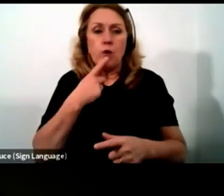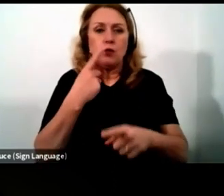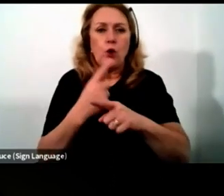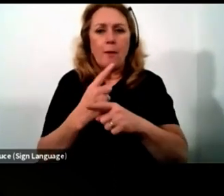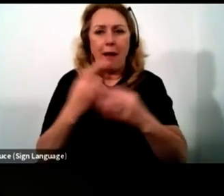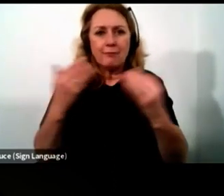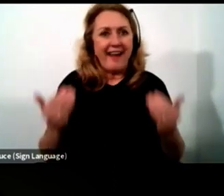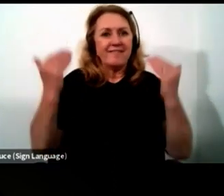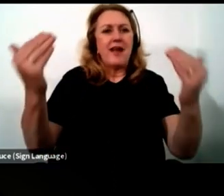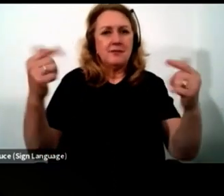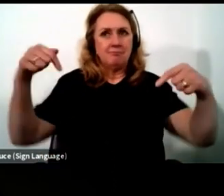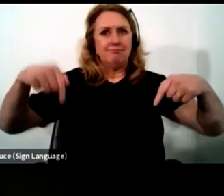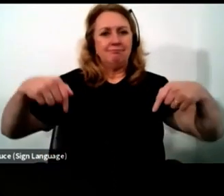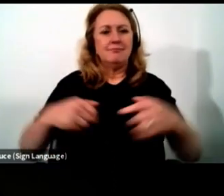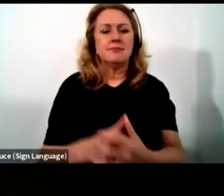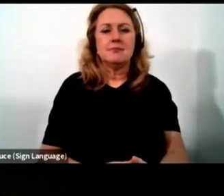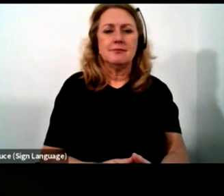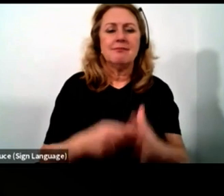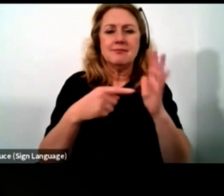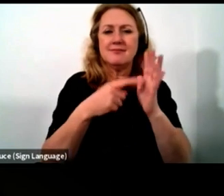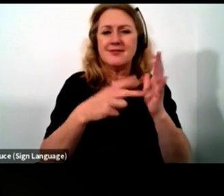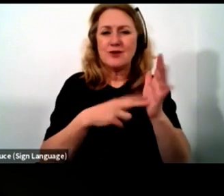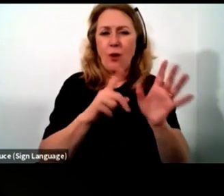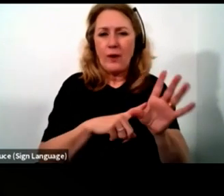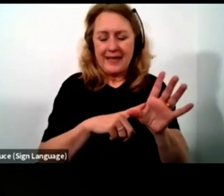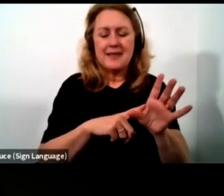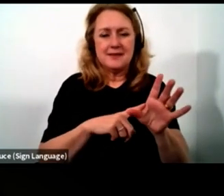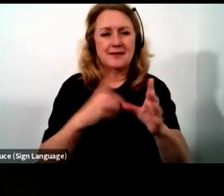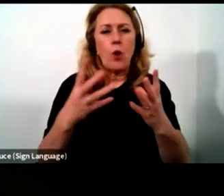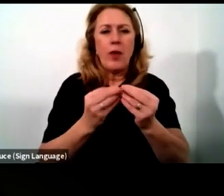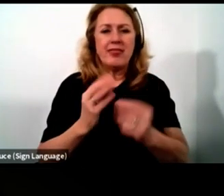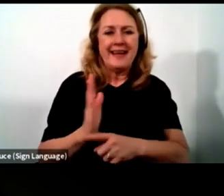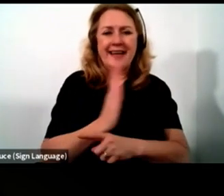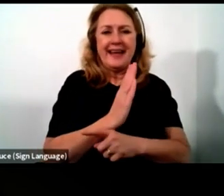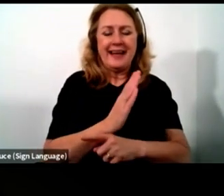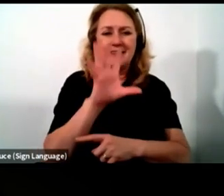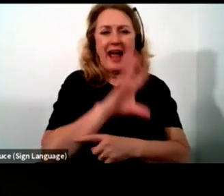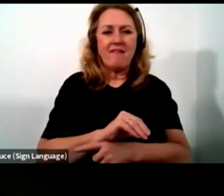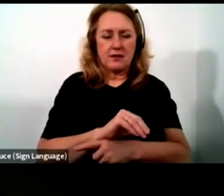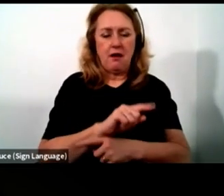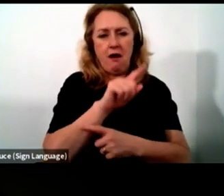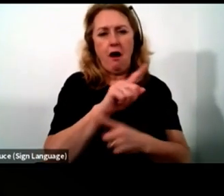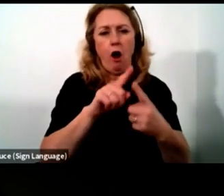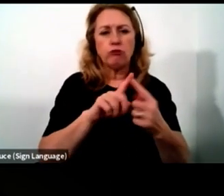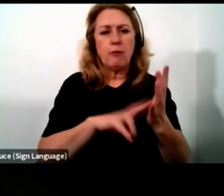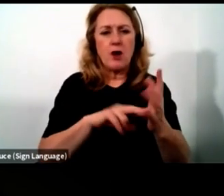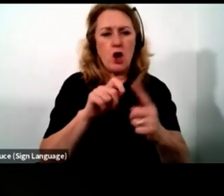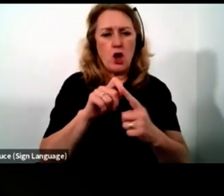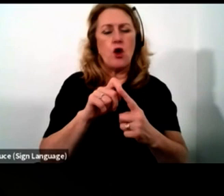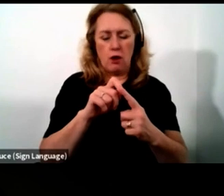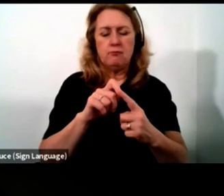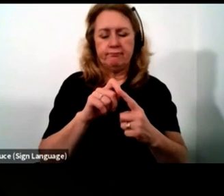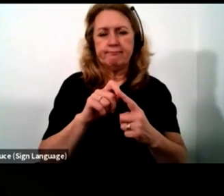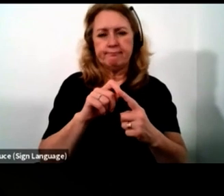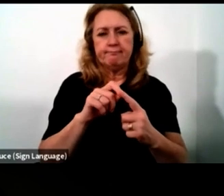to advance this. Okay, so this is Tony. Tony is with the East Africa Entrepreneurs Association. He's attending. He thanks